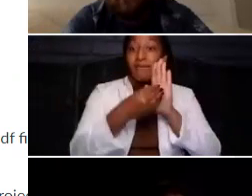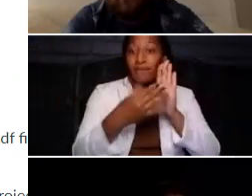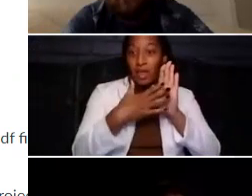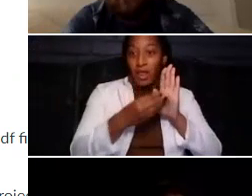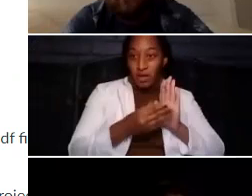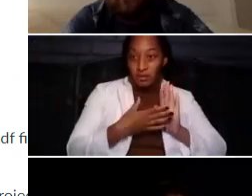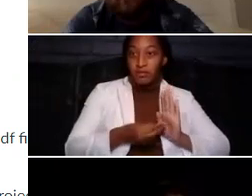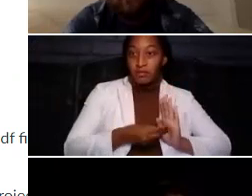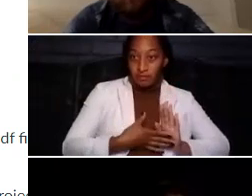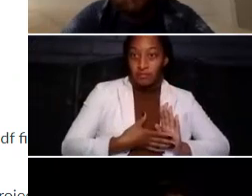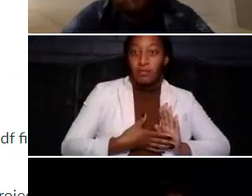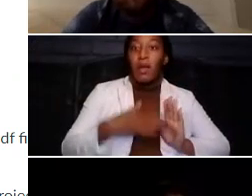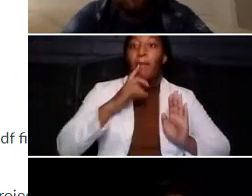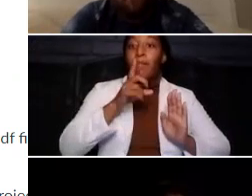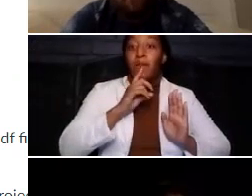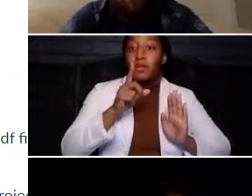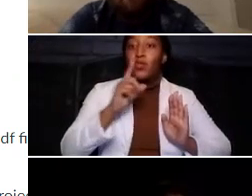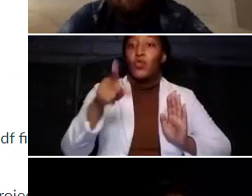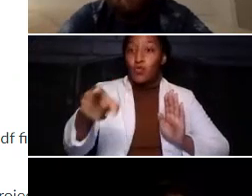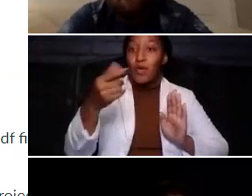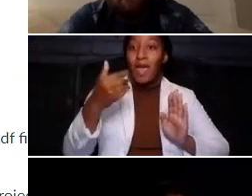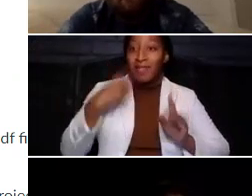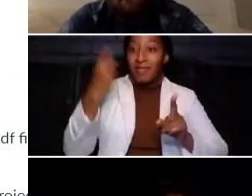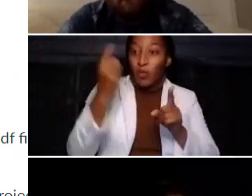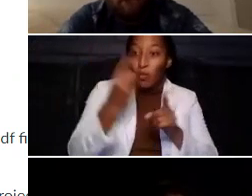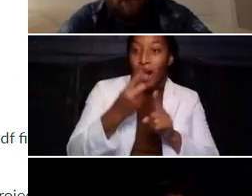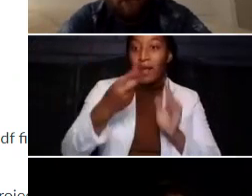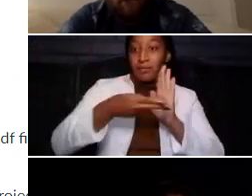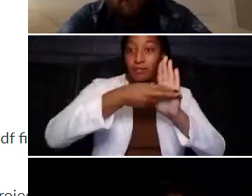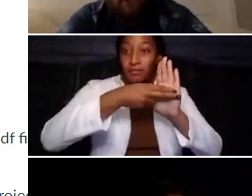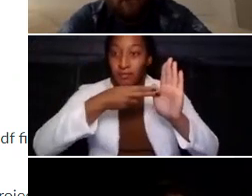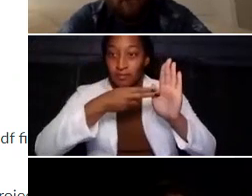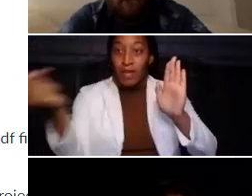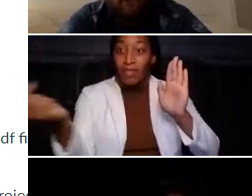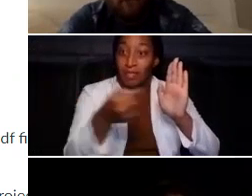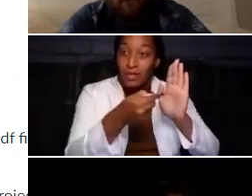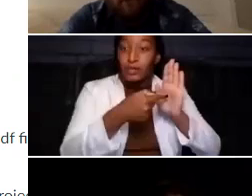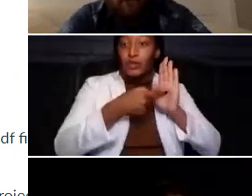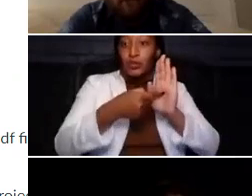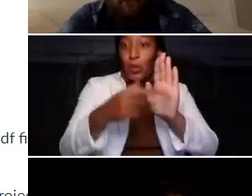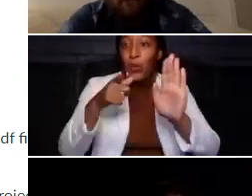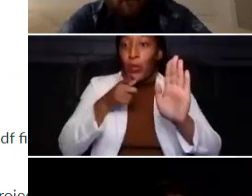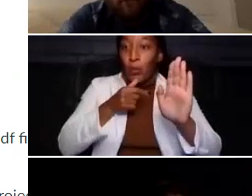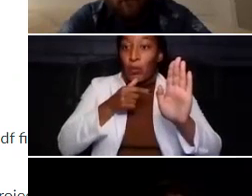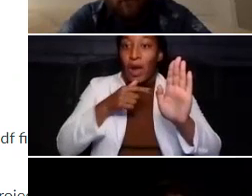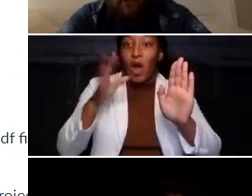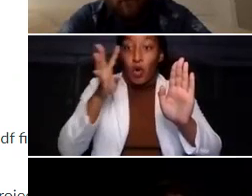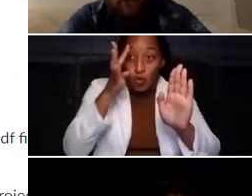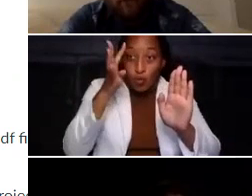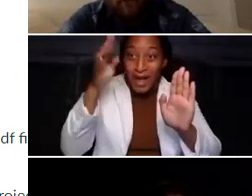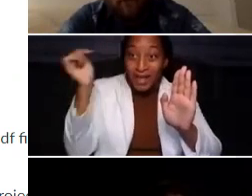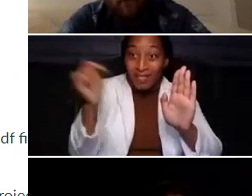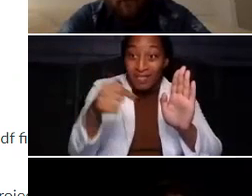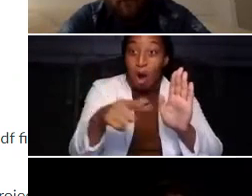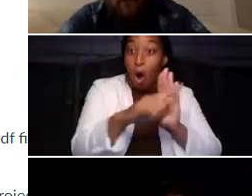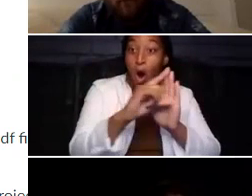the, the creator of the article, right? You're using APA format,